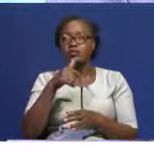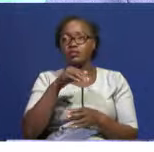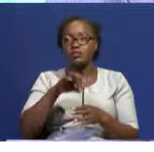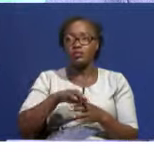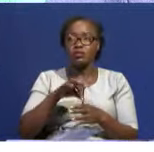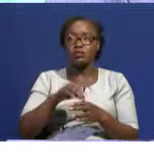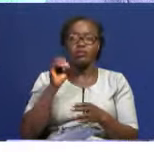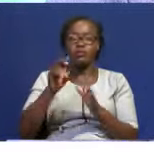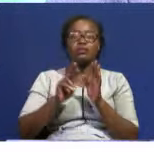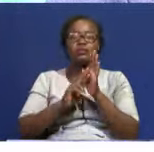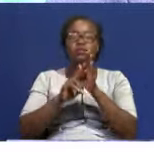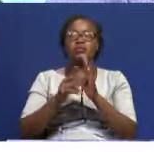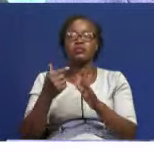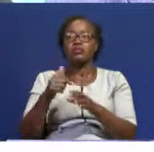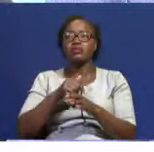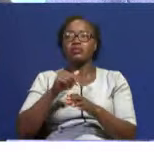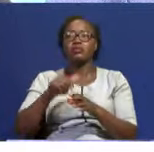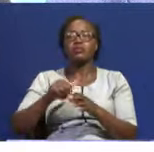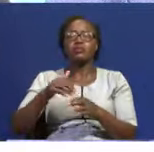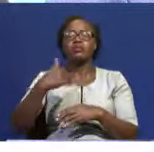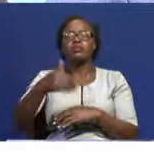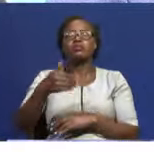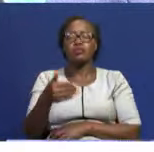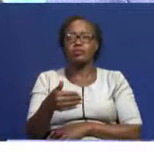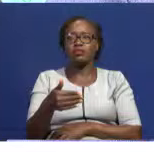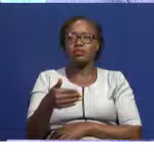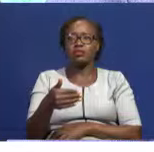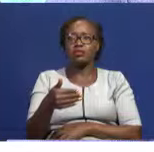whom we elected and who should be representing us can consistently